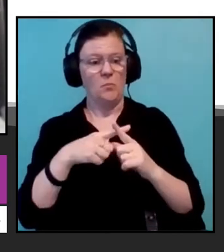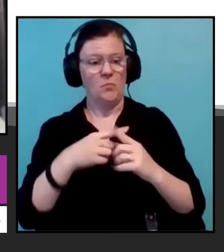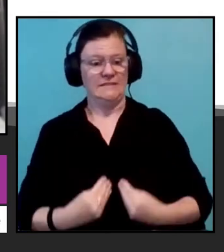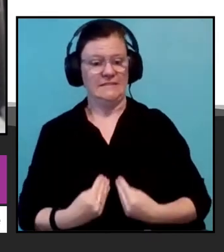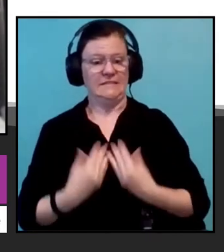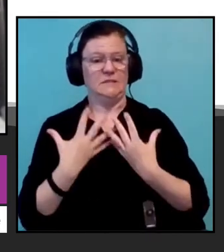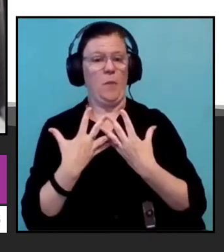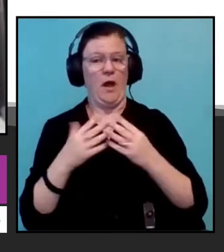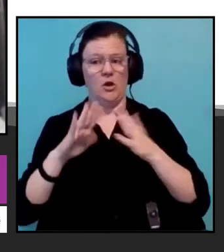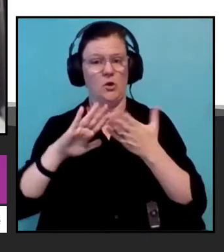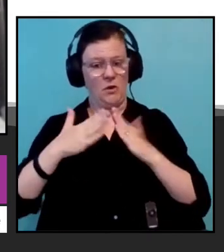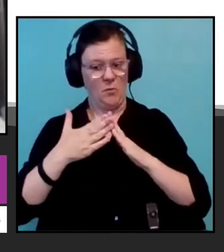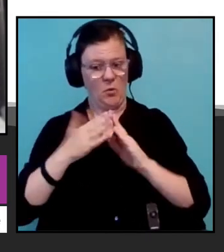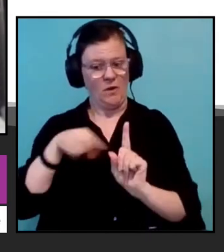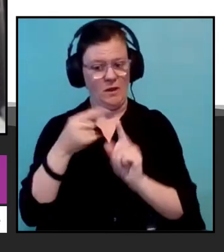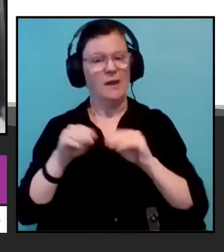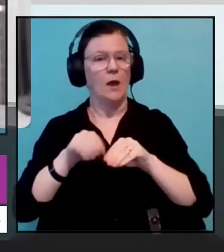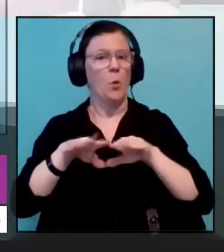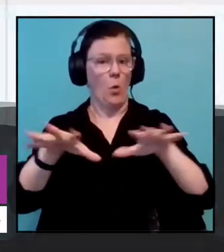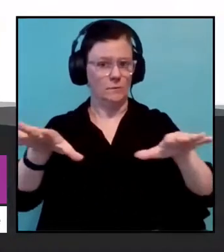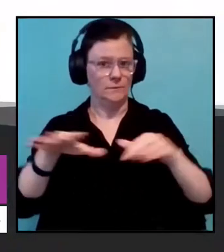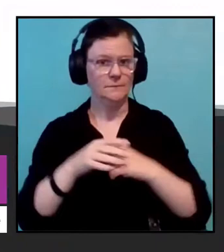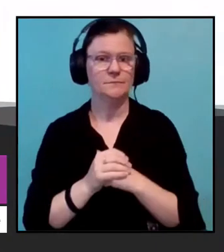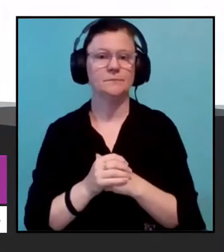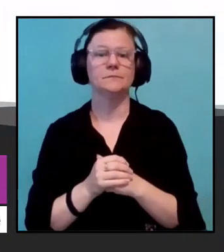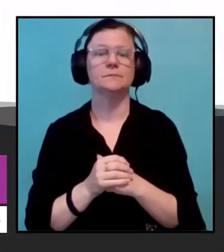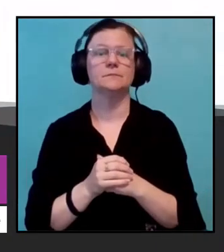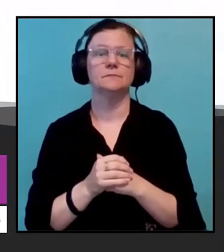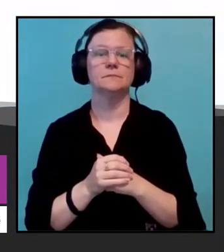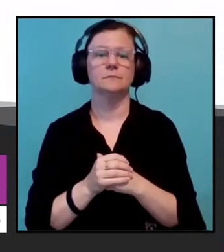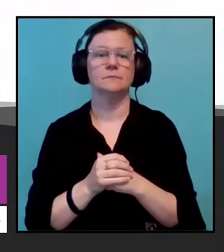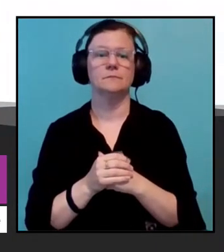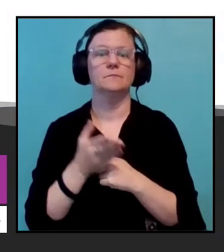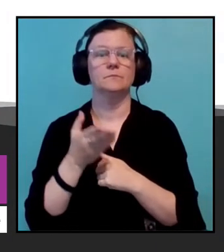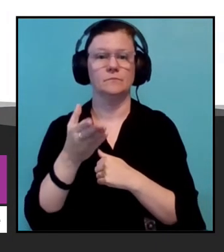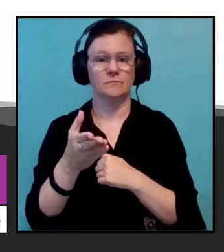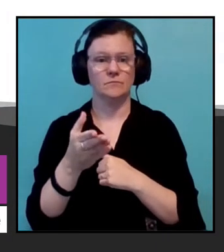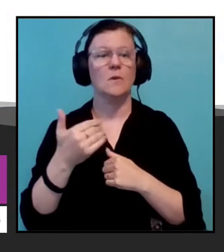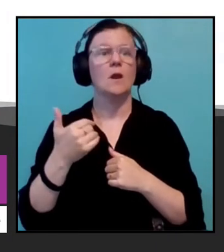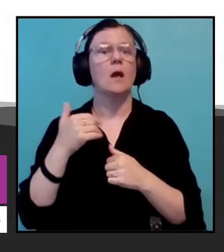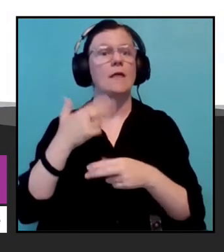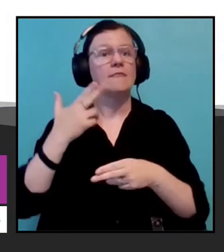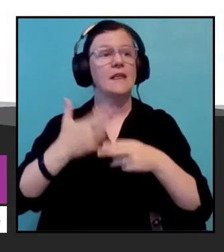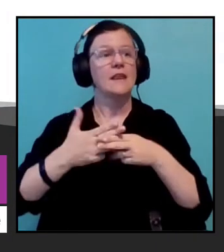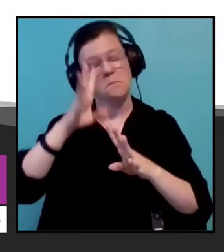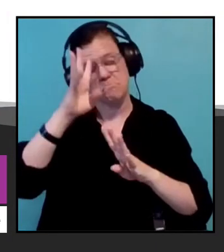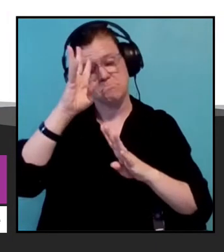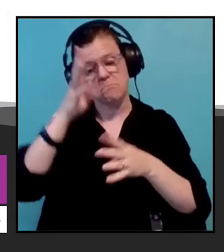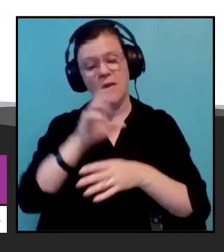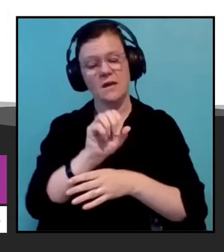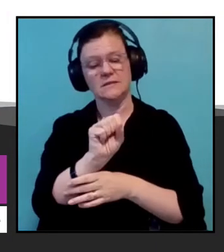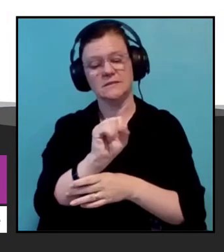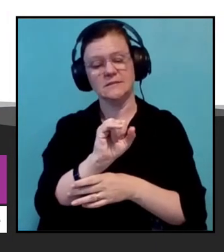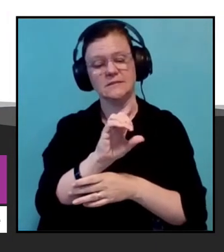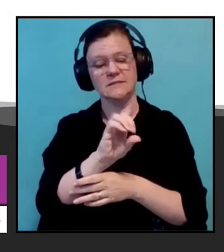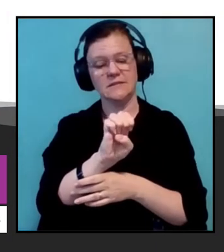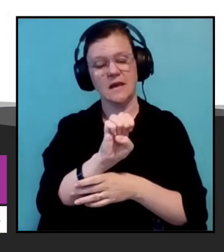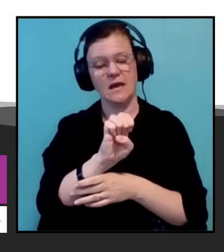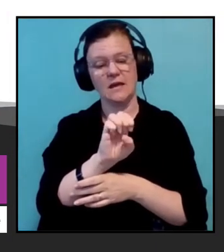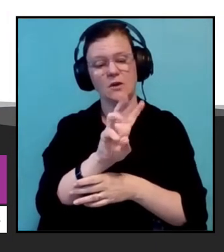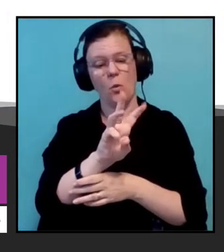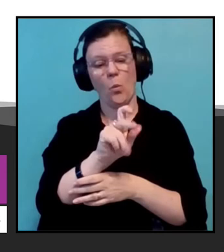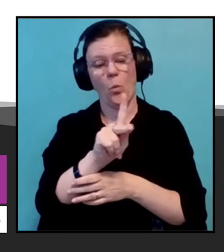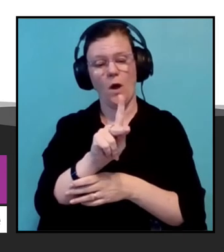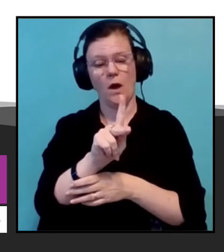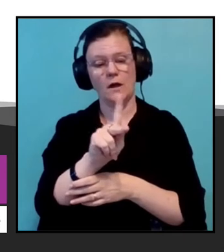Bed-Stuy community and beyond. So we came to the name Sidewalk Dreams after first coming up with the name Dream Altar,